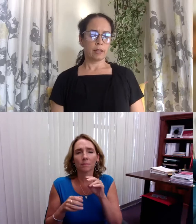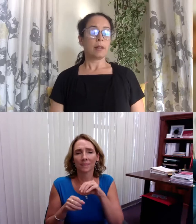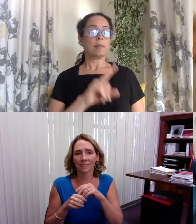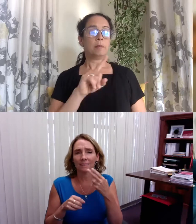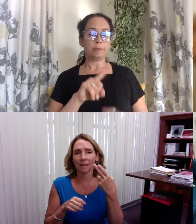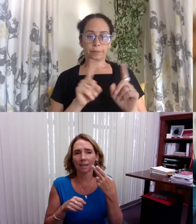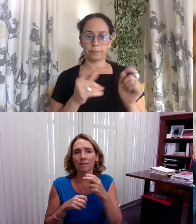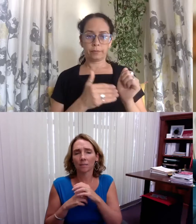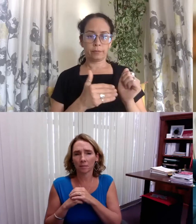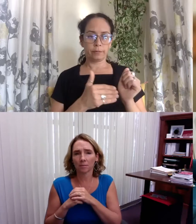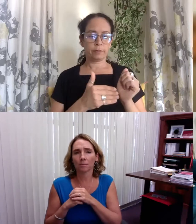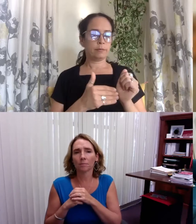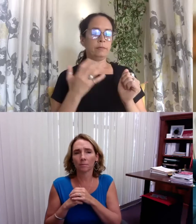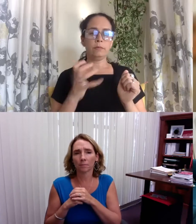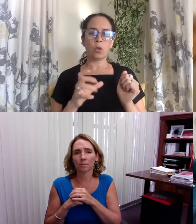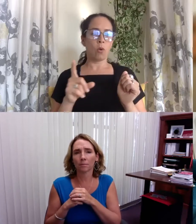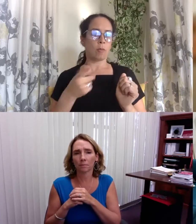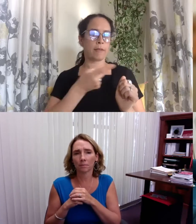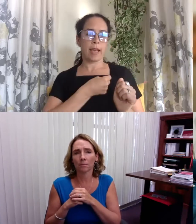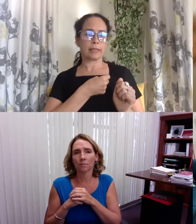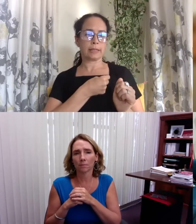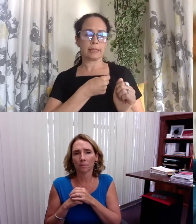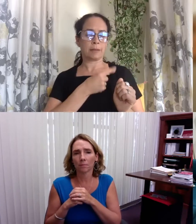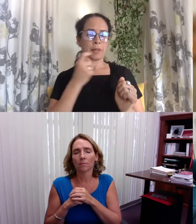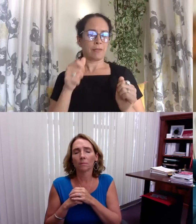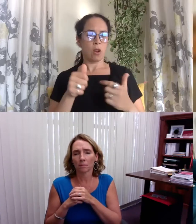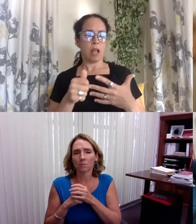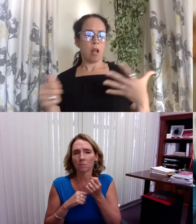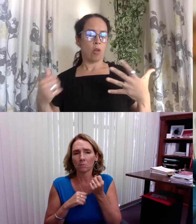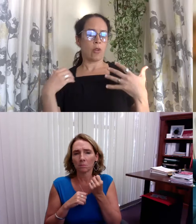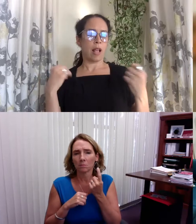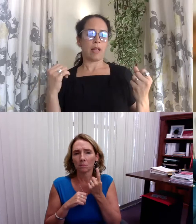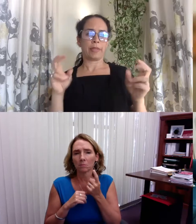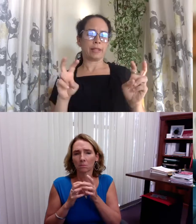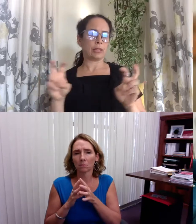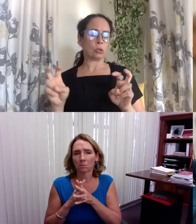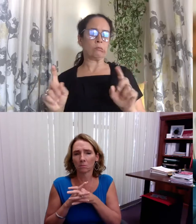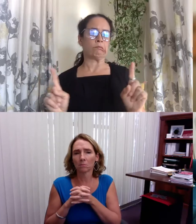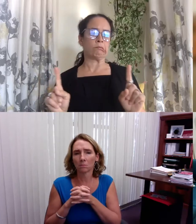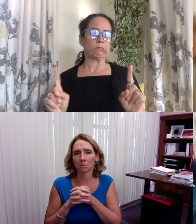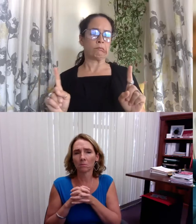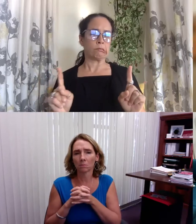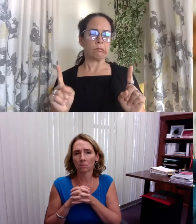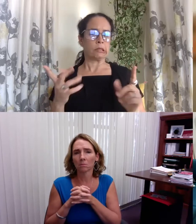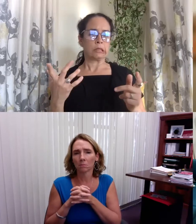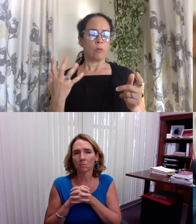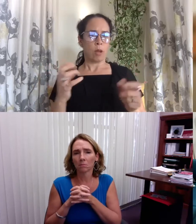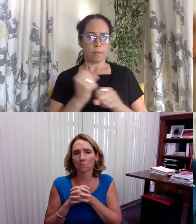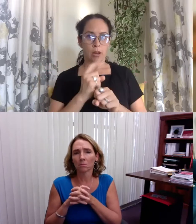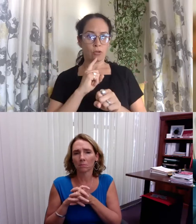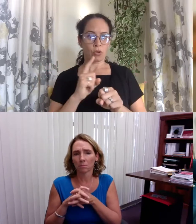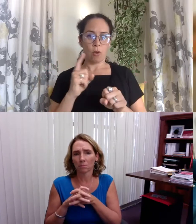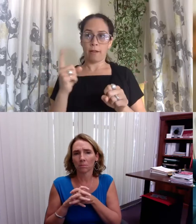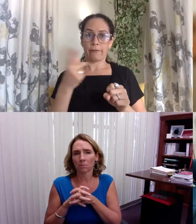But the doctors don't want her to get vaccinated because of all the other health issues she has. They want to make sure that, you know, nothing's going to happen if she does